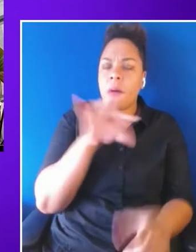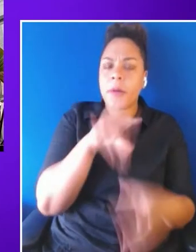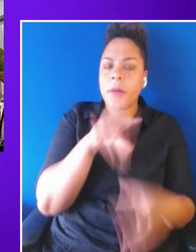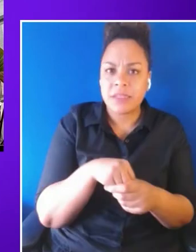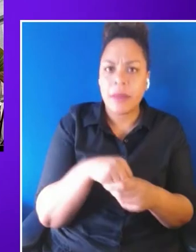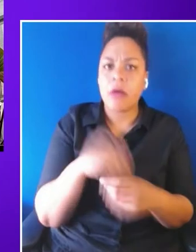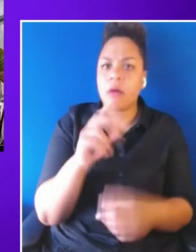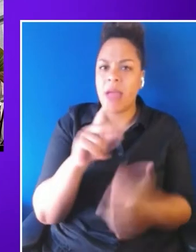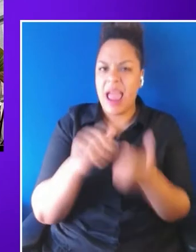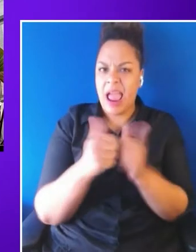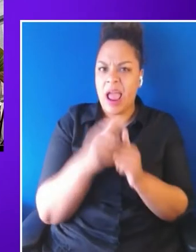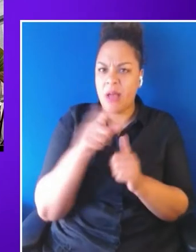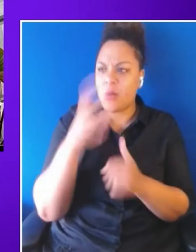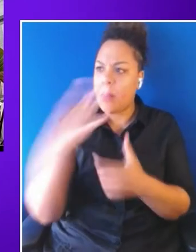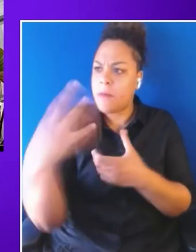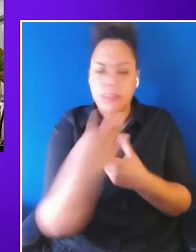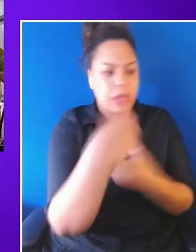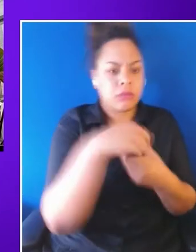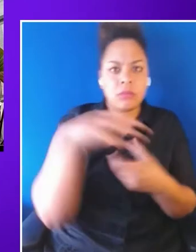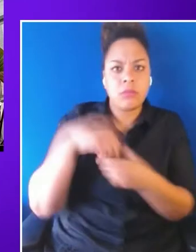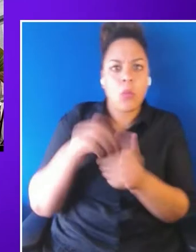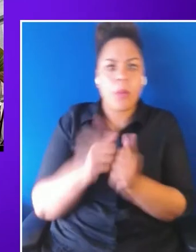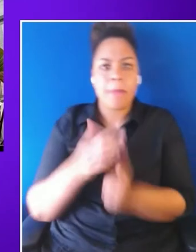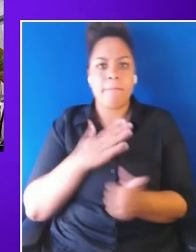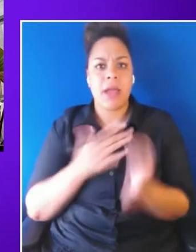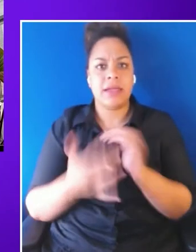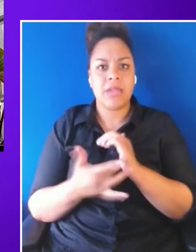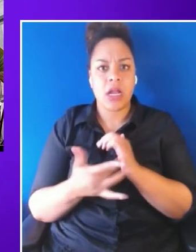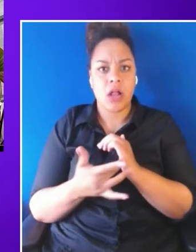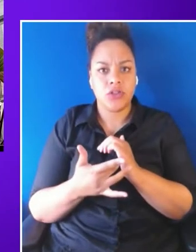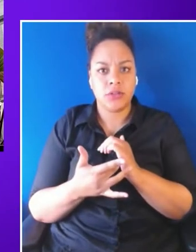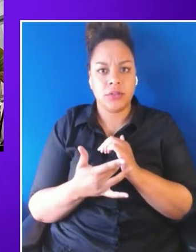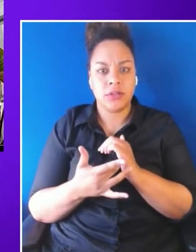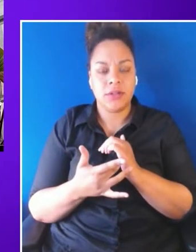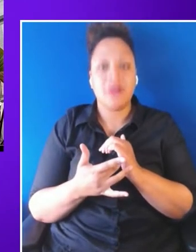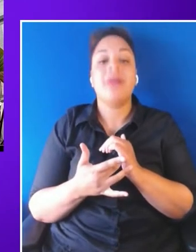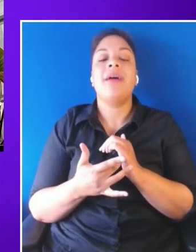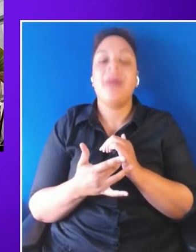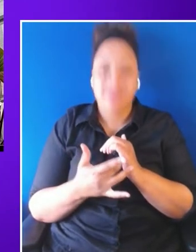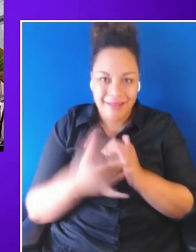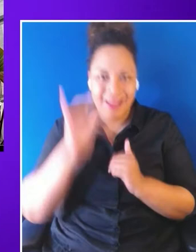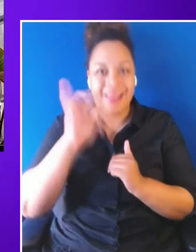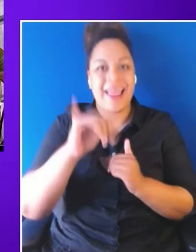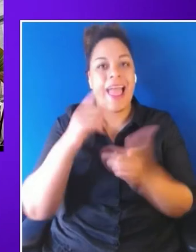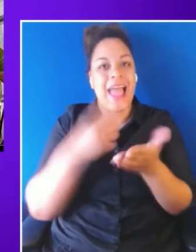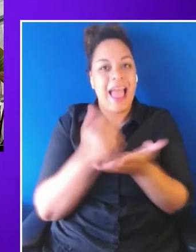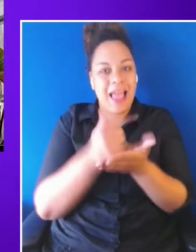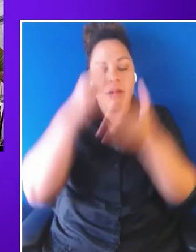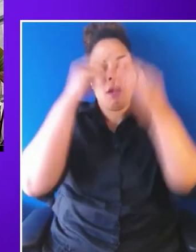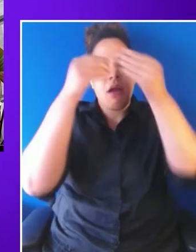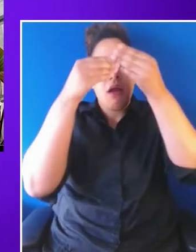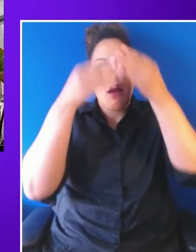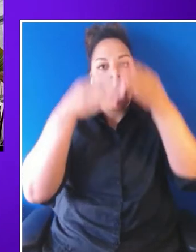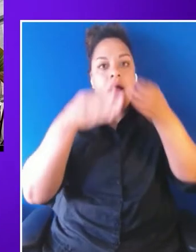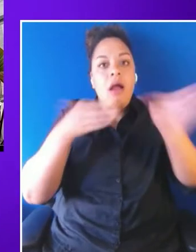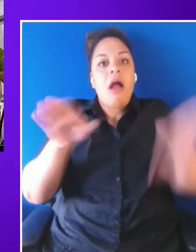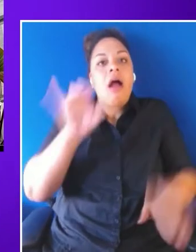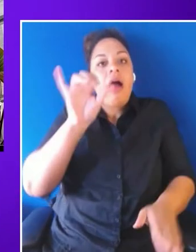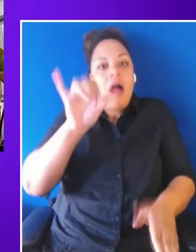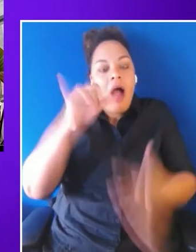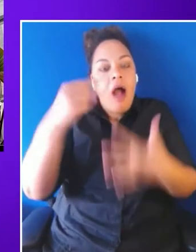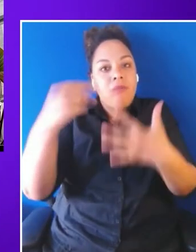the technology that I'm creating? And that opens up a whole different world of